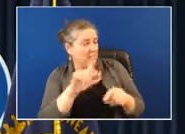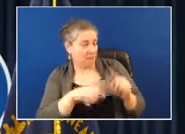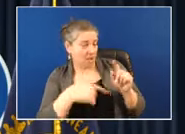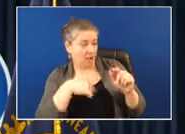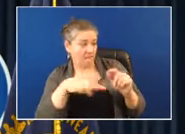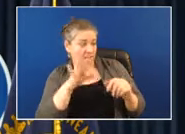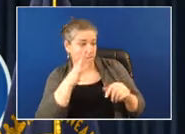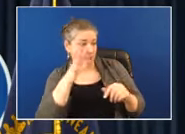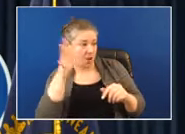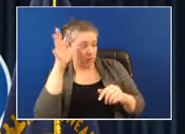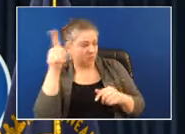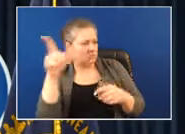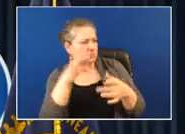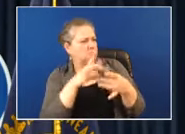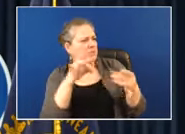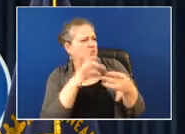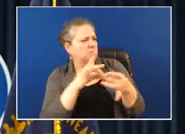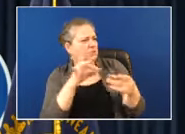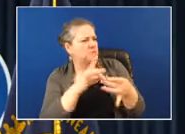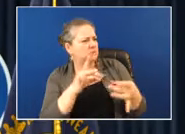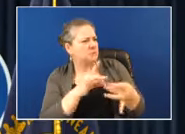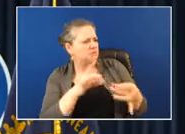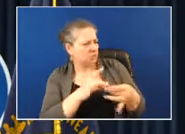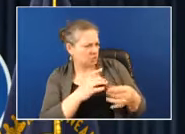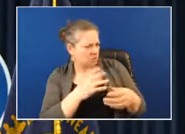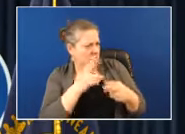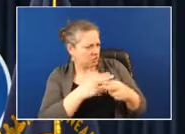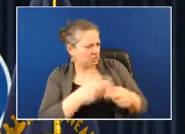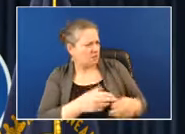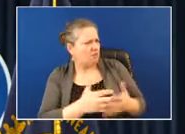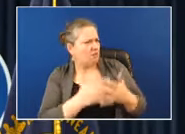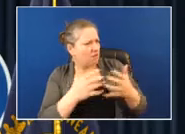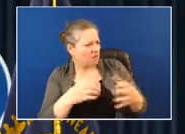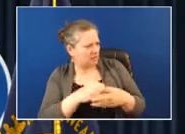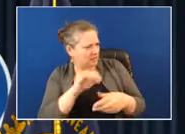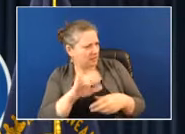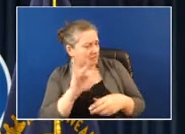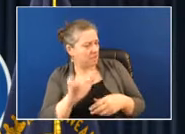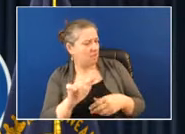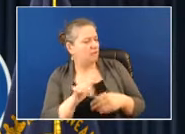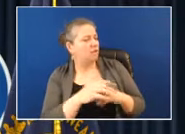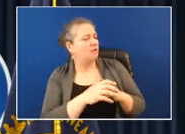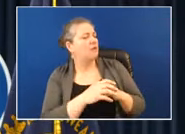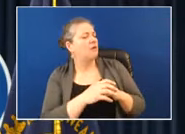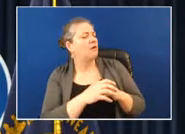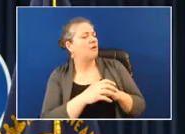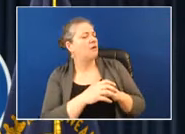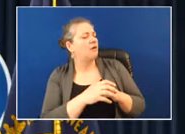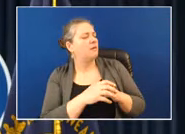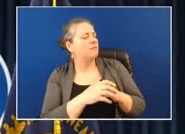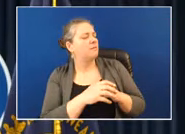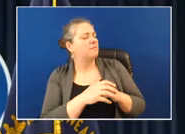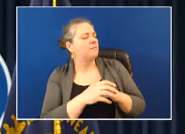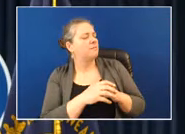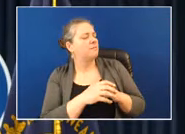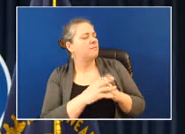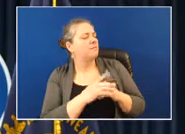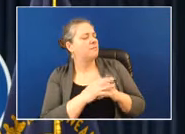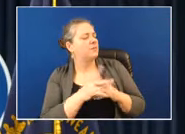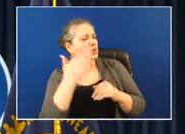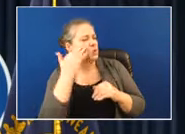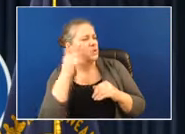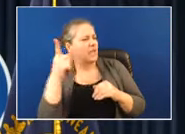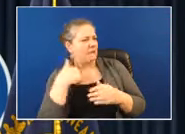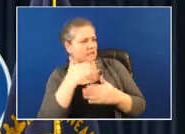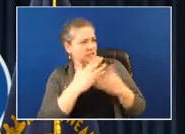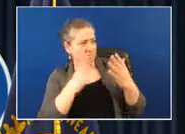mentioned a lot in the bill. In fact, councils created, do have parents on